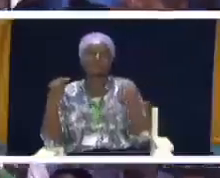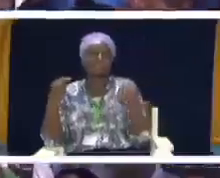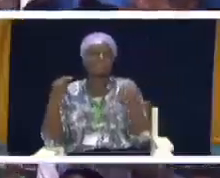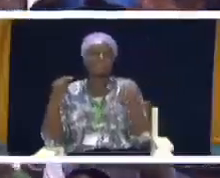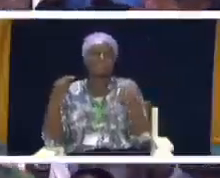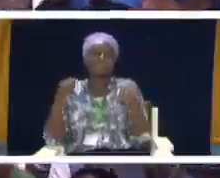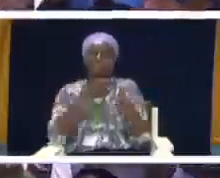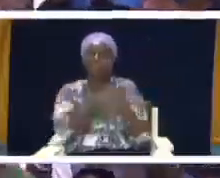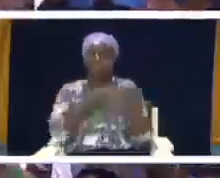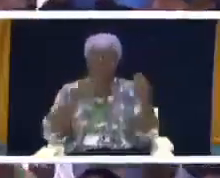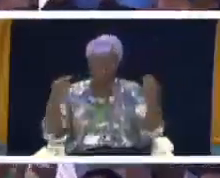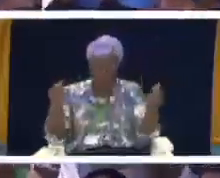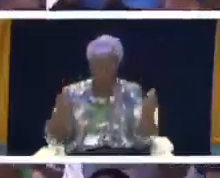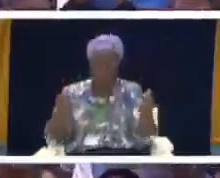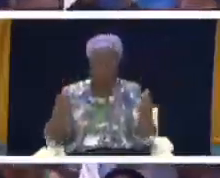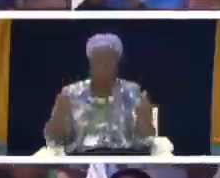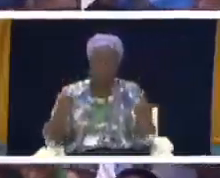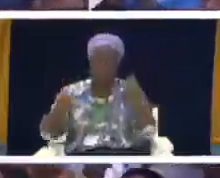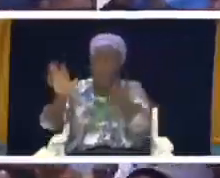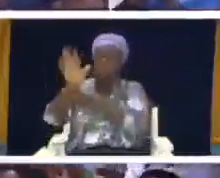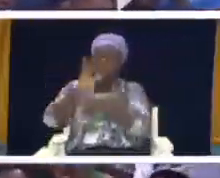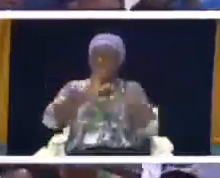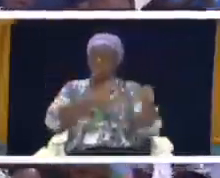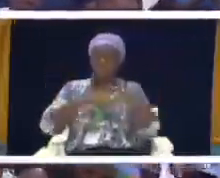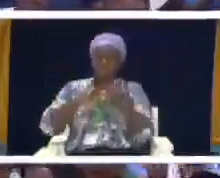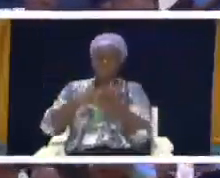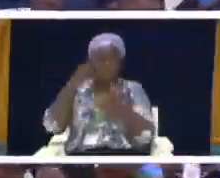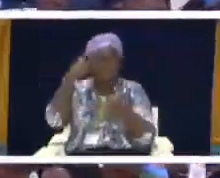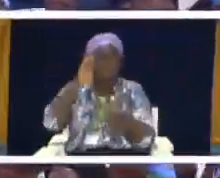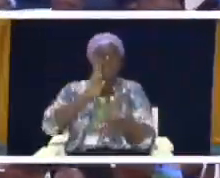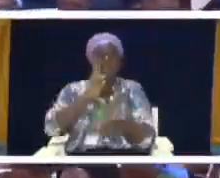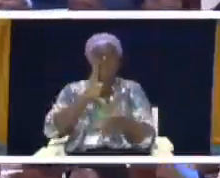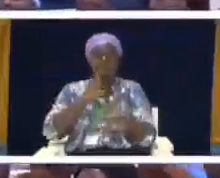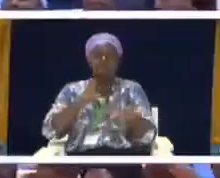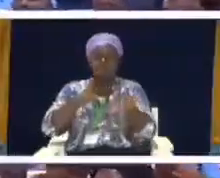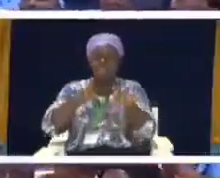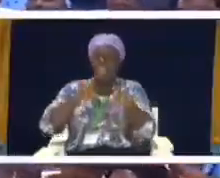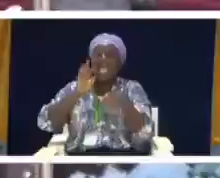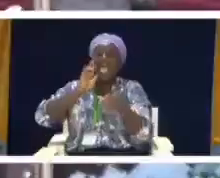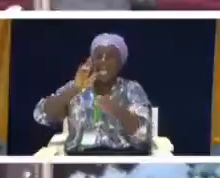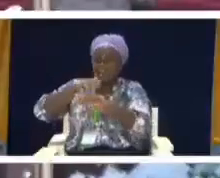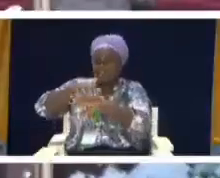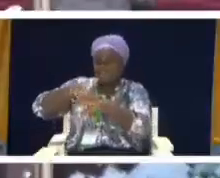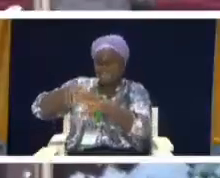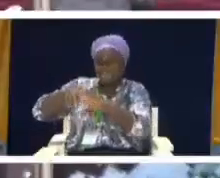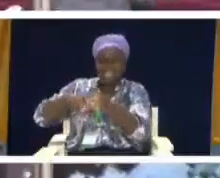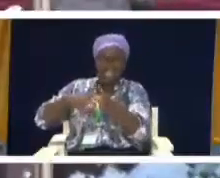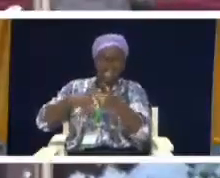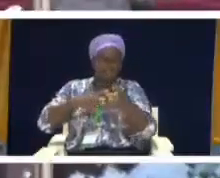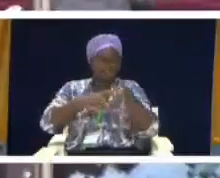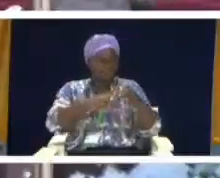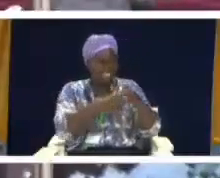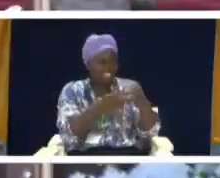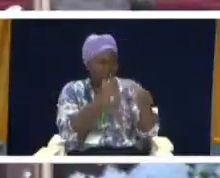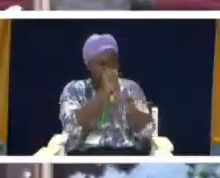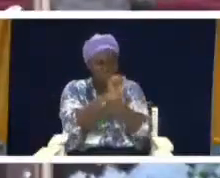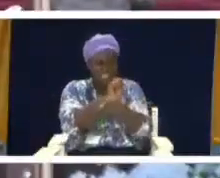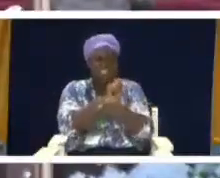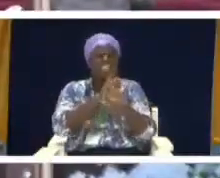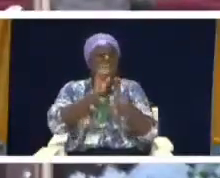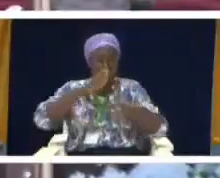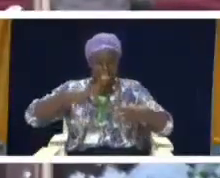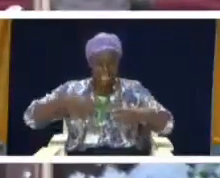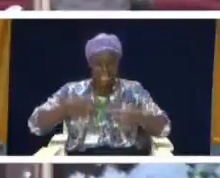And suddenly, God did it for her. Her finger confirmed and healing began